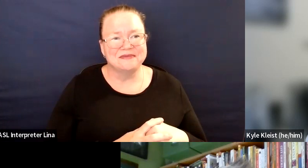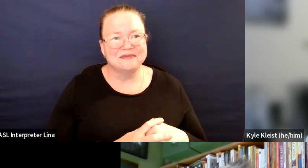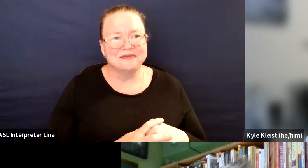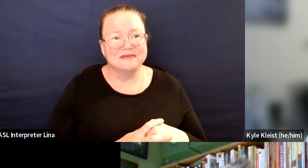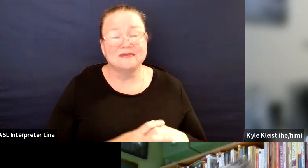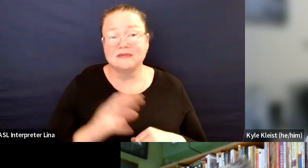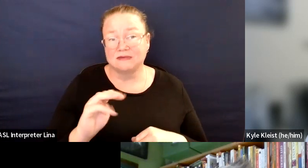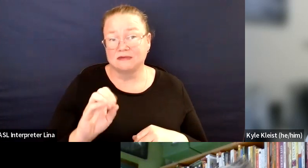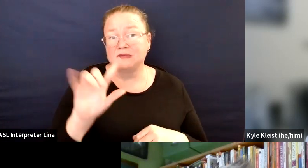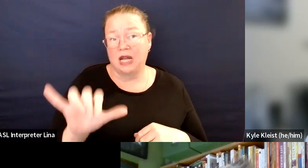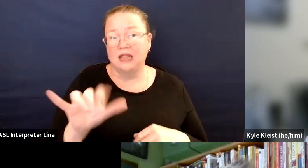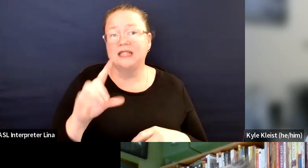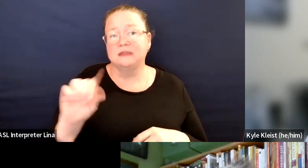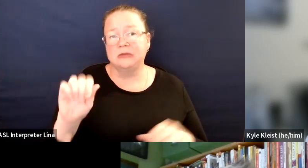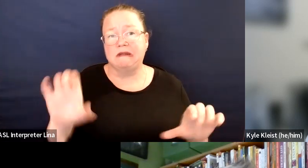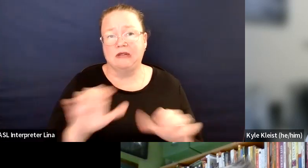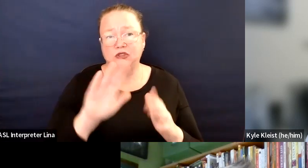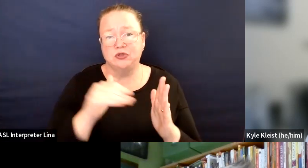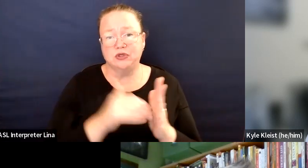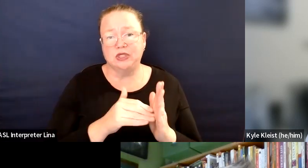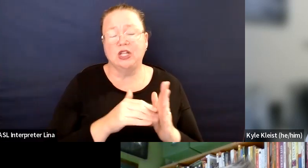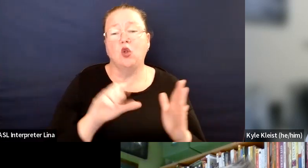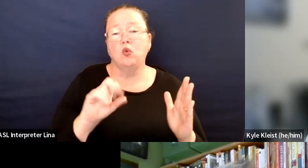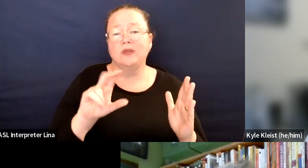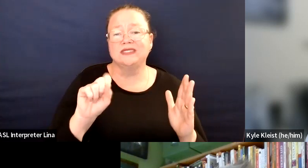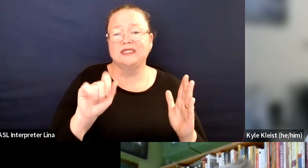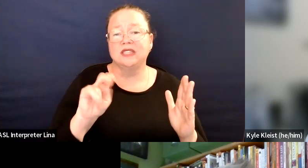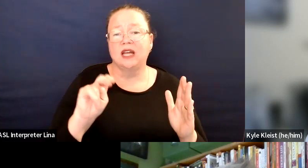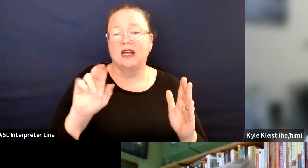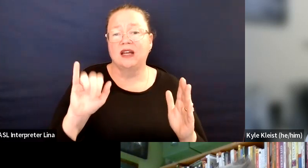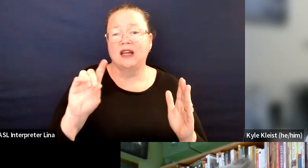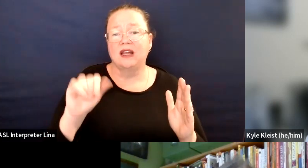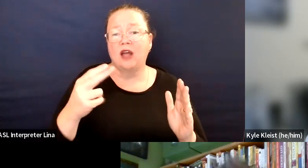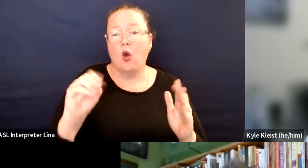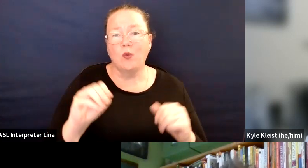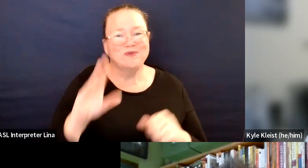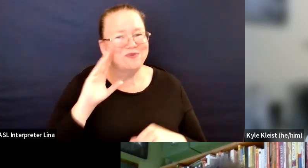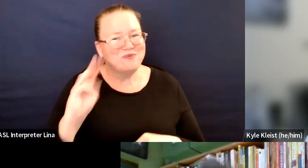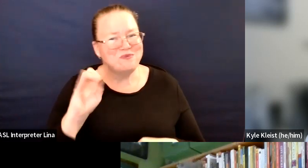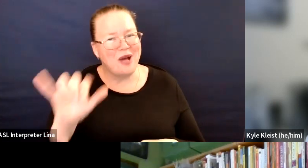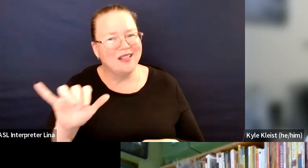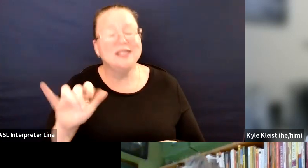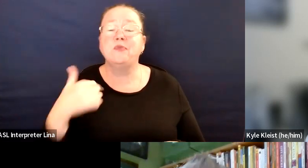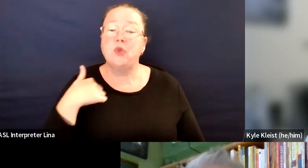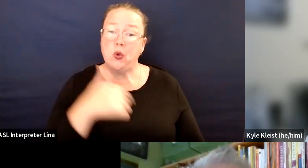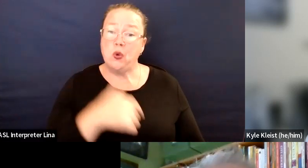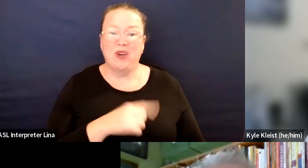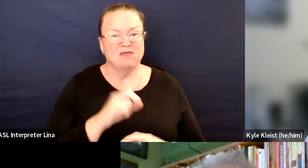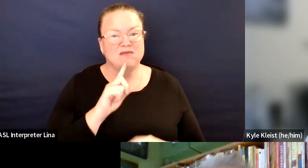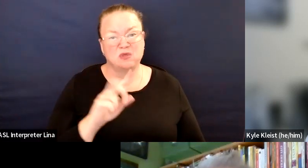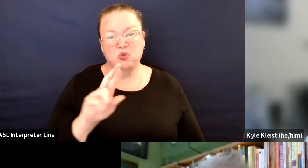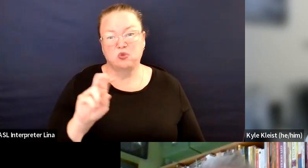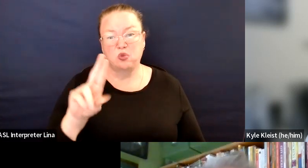This is Molly from Disability Action Center in Lewiston, Idaho. Hello, Molly. We're quite rural up